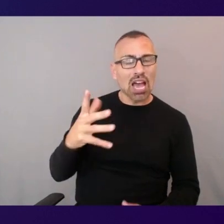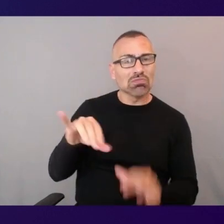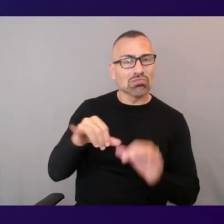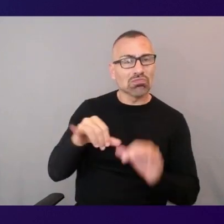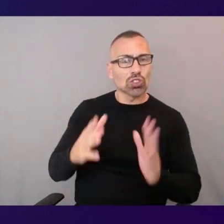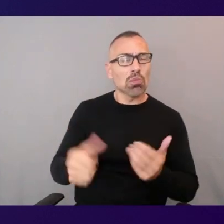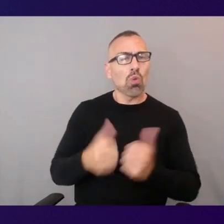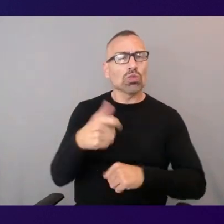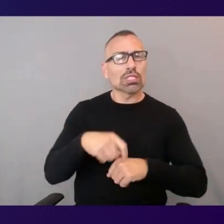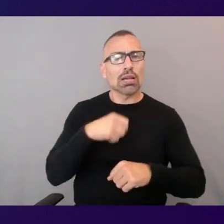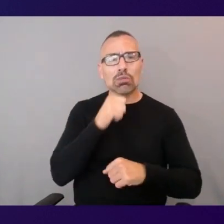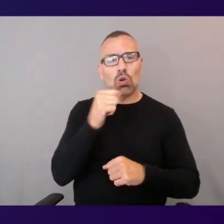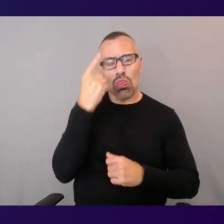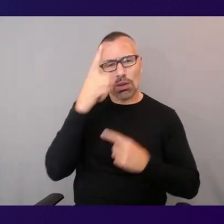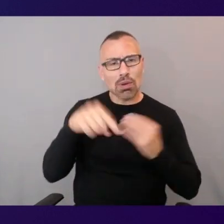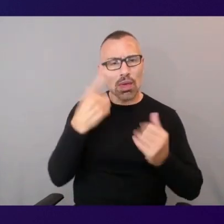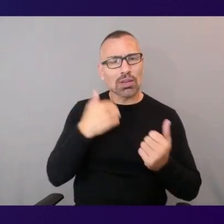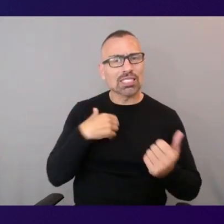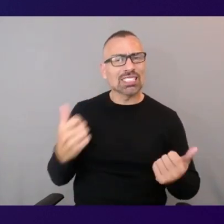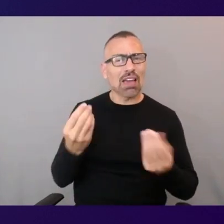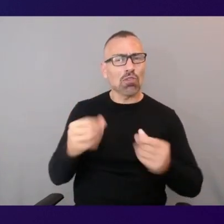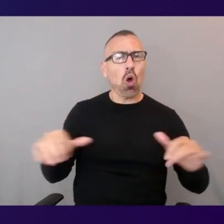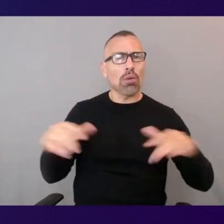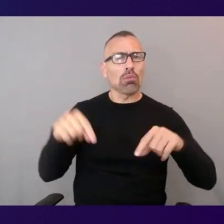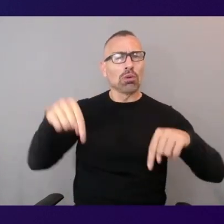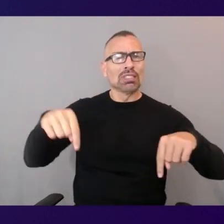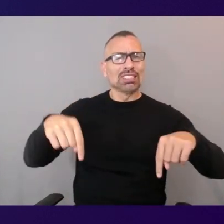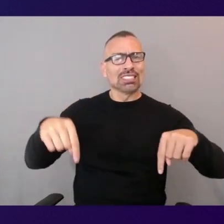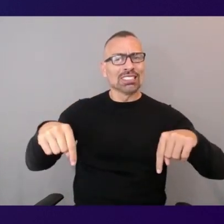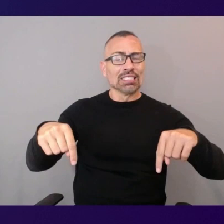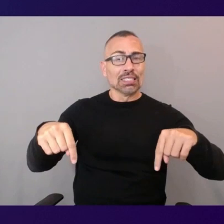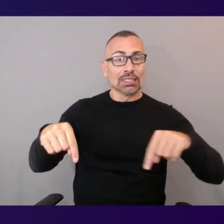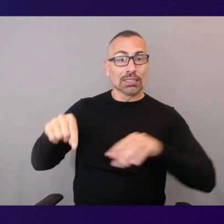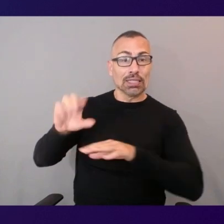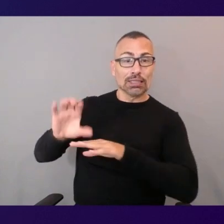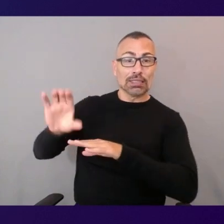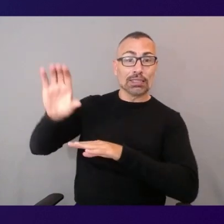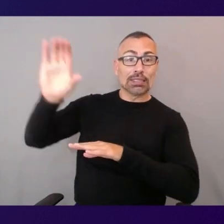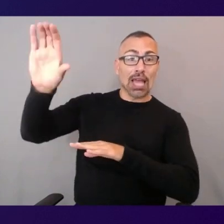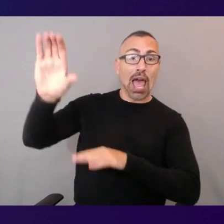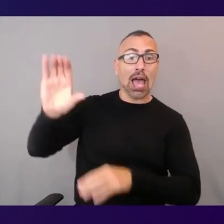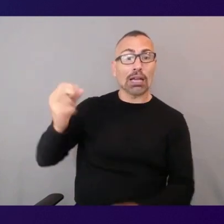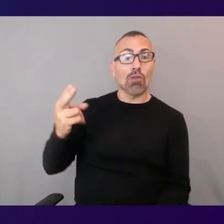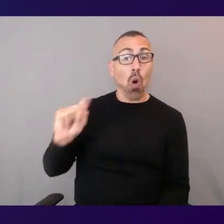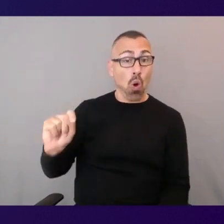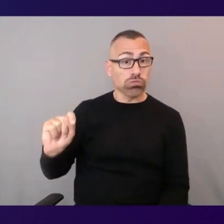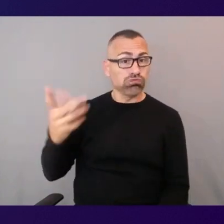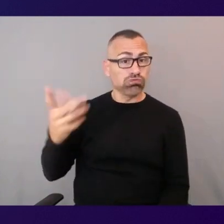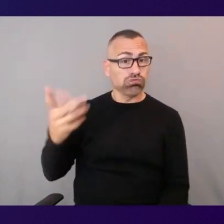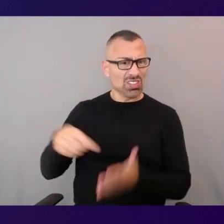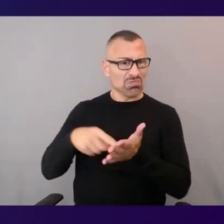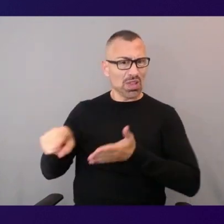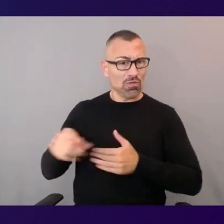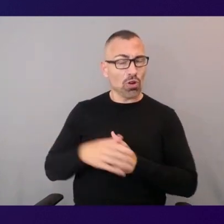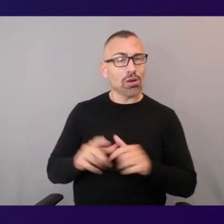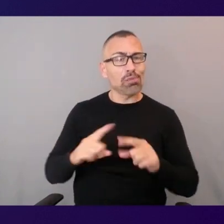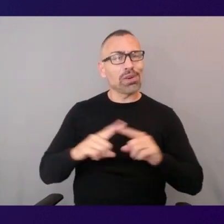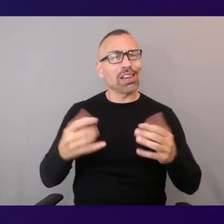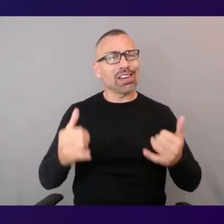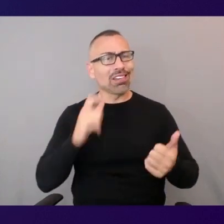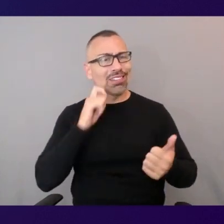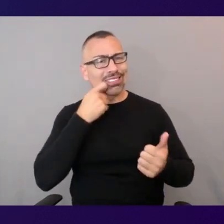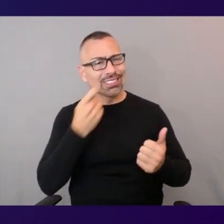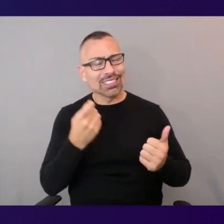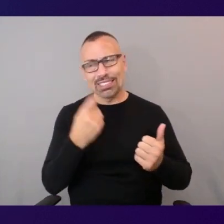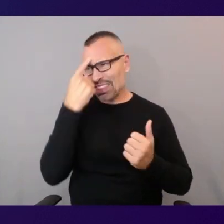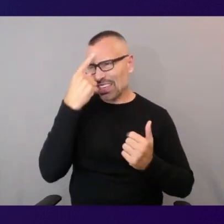hosts that they've already paid for. And so it's neat to expand into thinking of new ways to optimize.